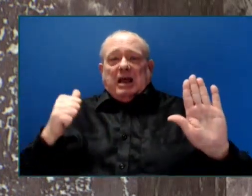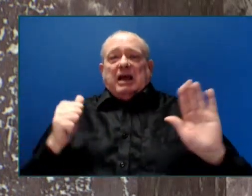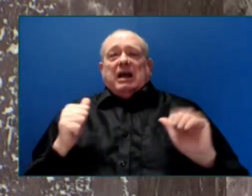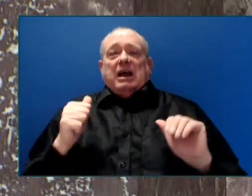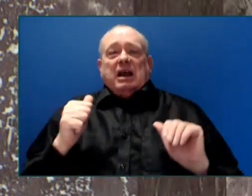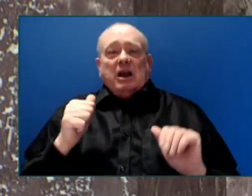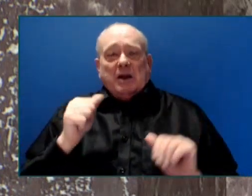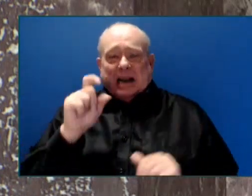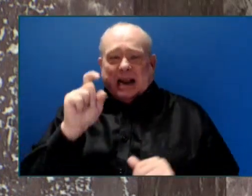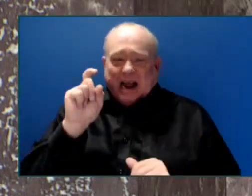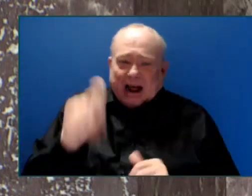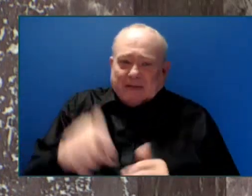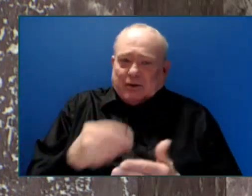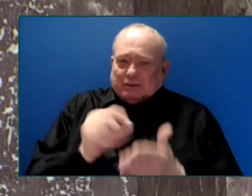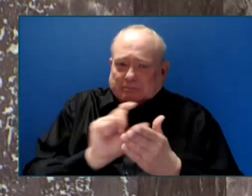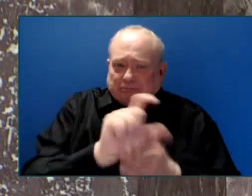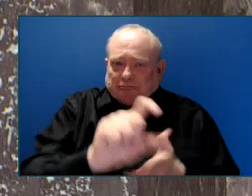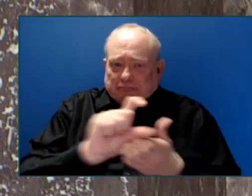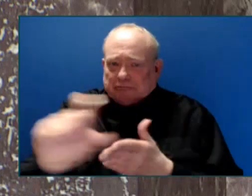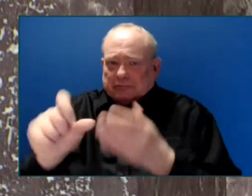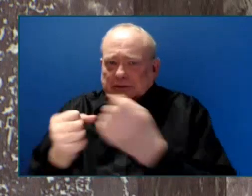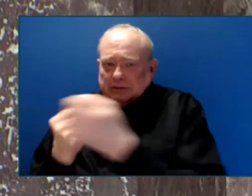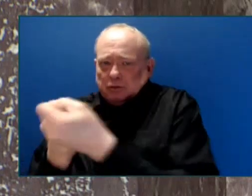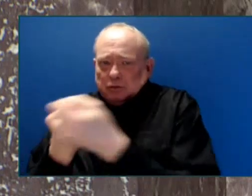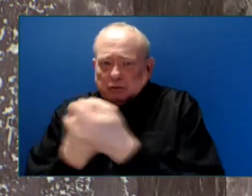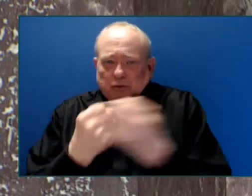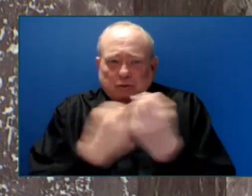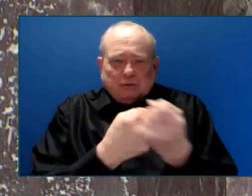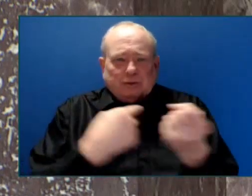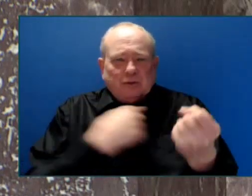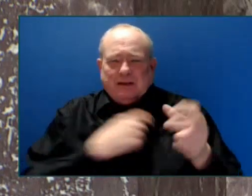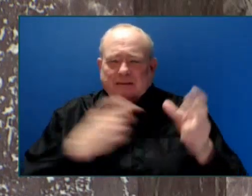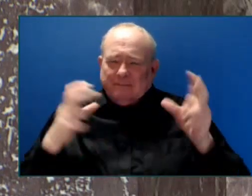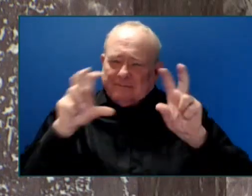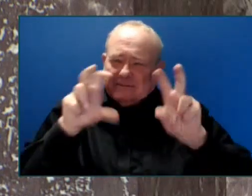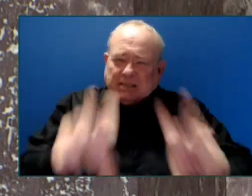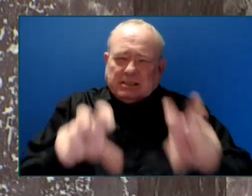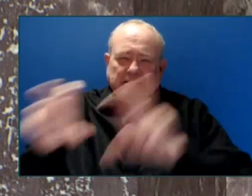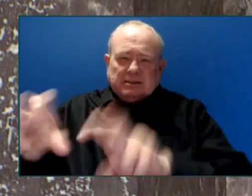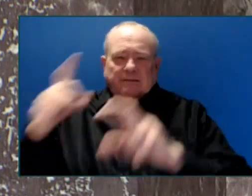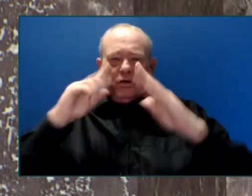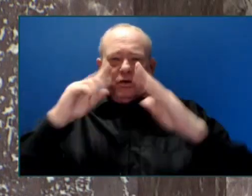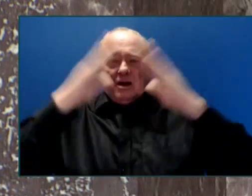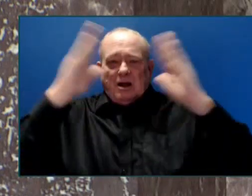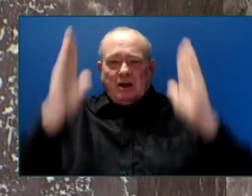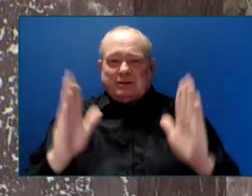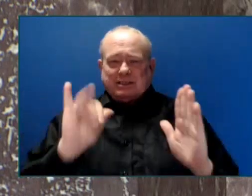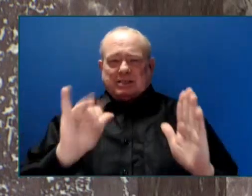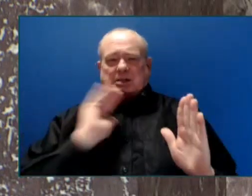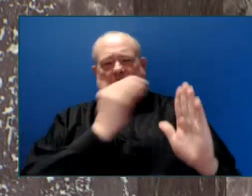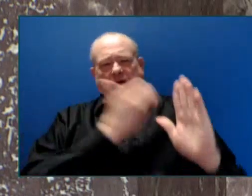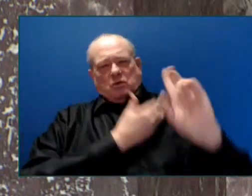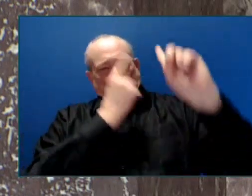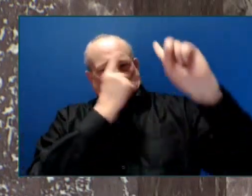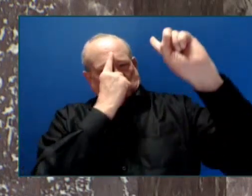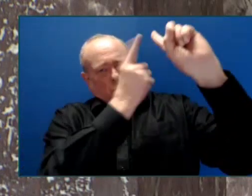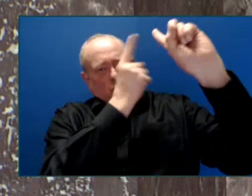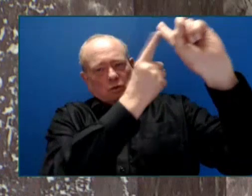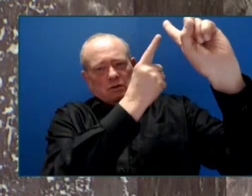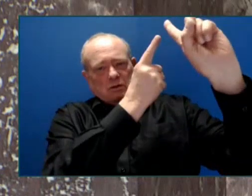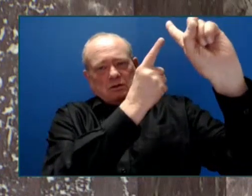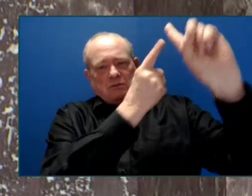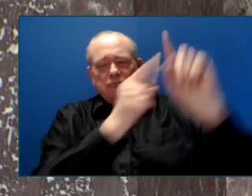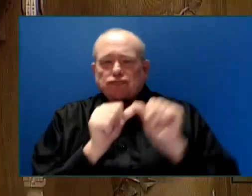Honourable Speaker. Housing that meets everyone's needs is our goal, and we're going to continue to work with all our partners to help address that challenge.